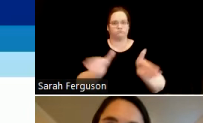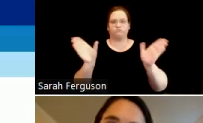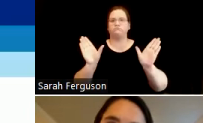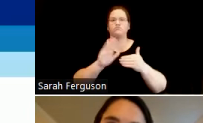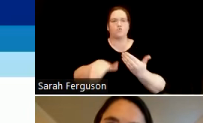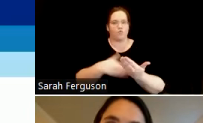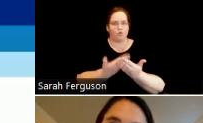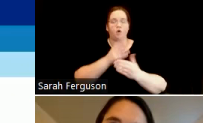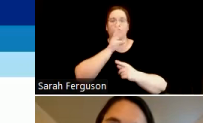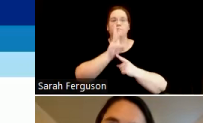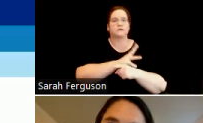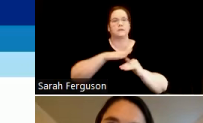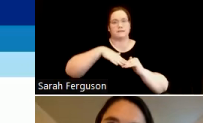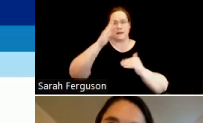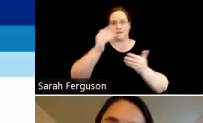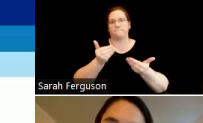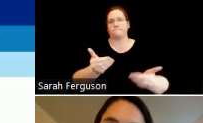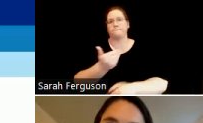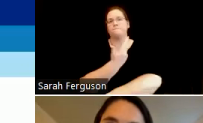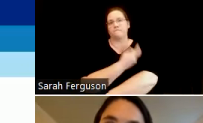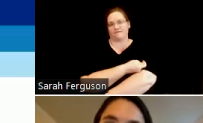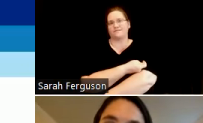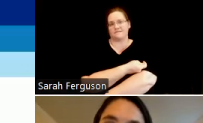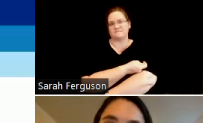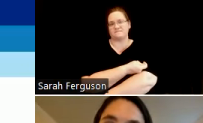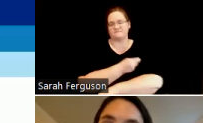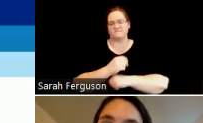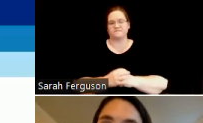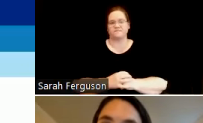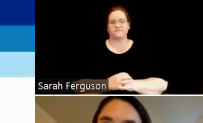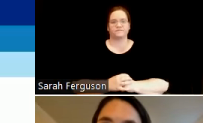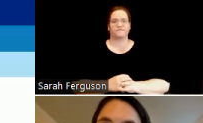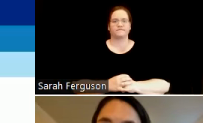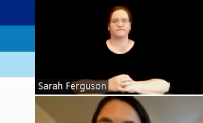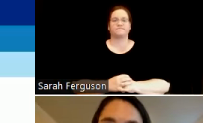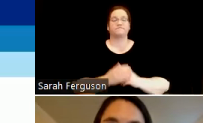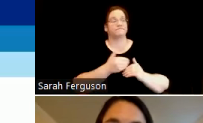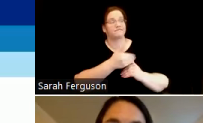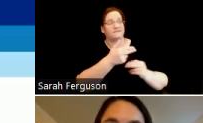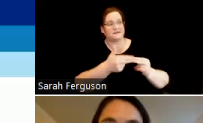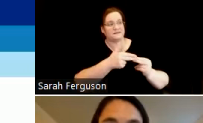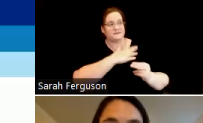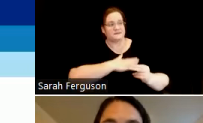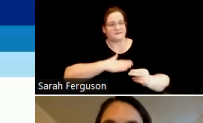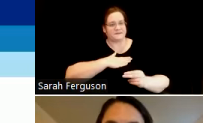children 6 months and up get vaccinated against COVID. Next slide, please.